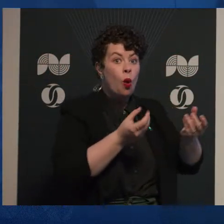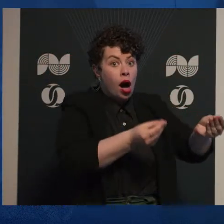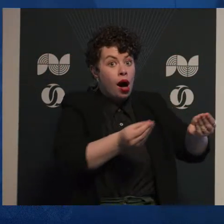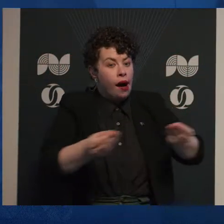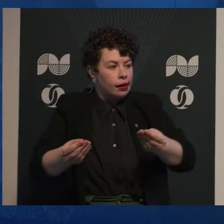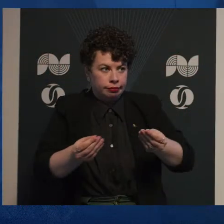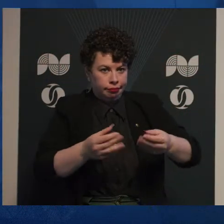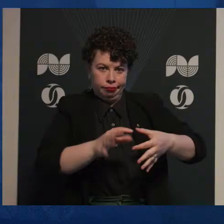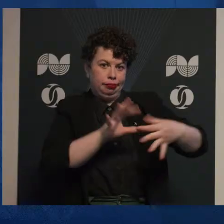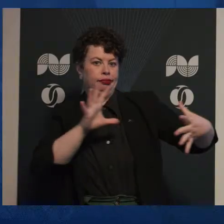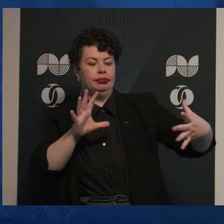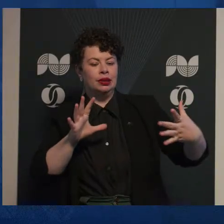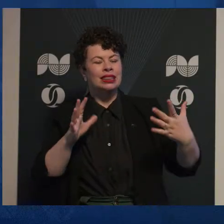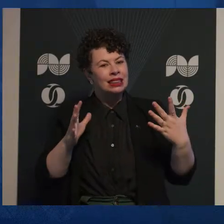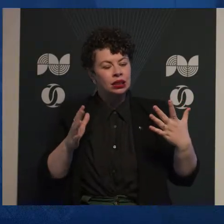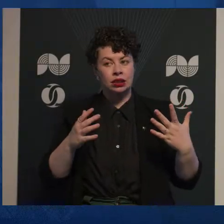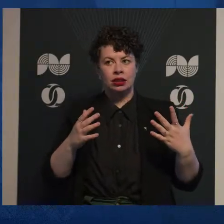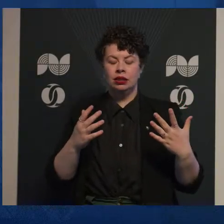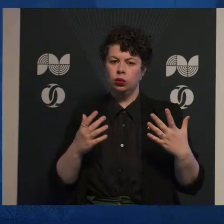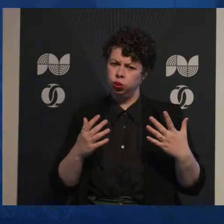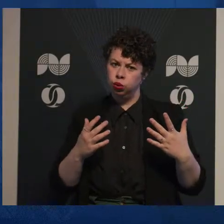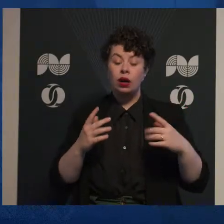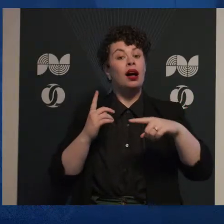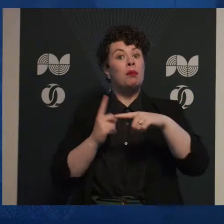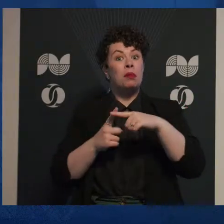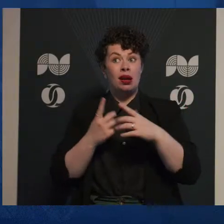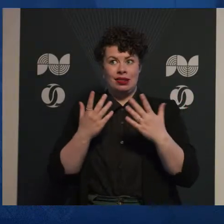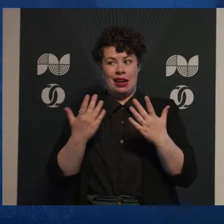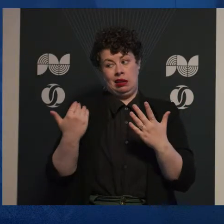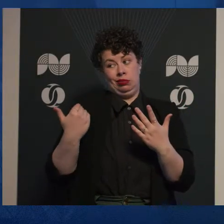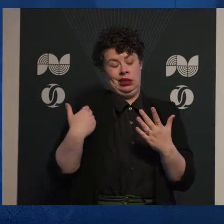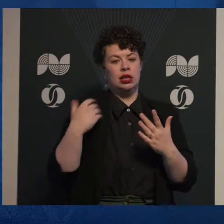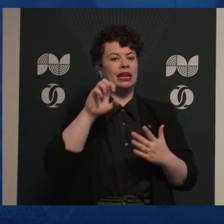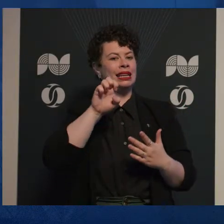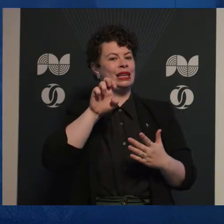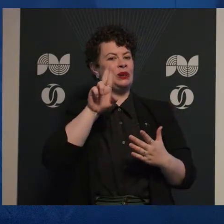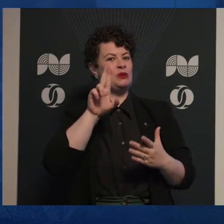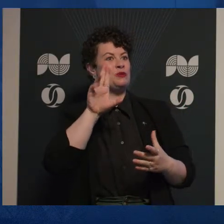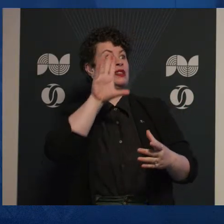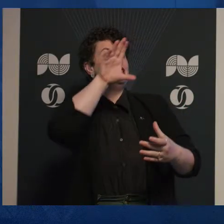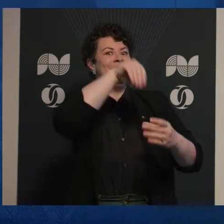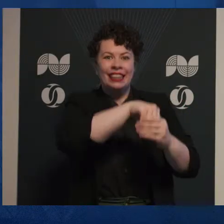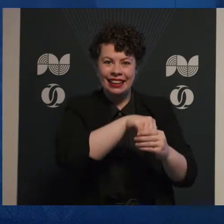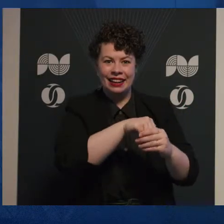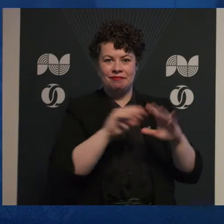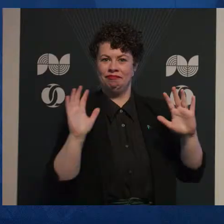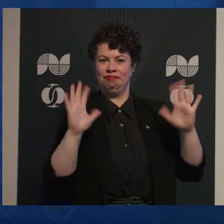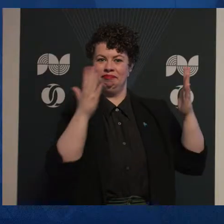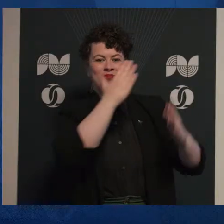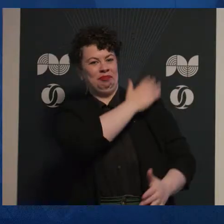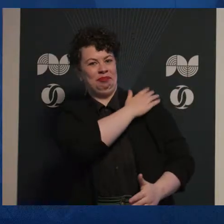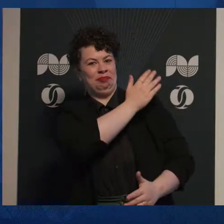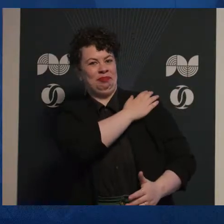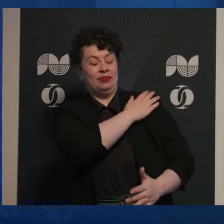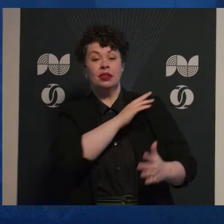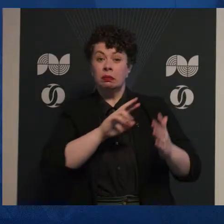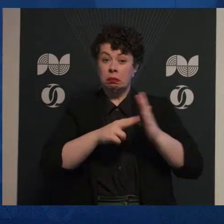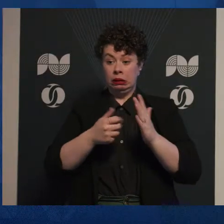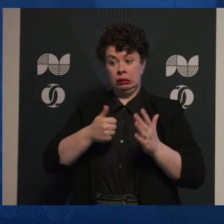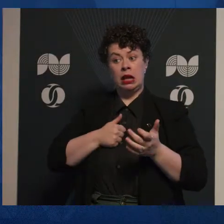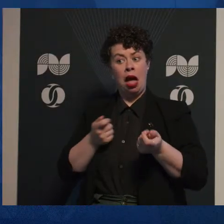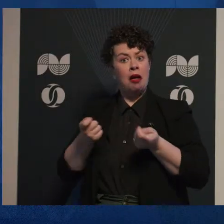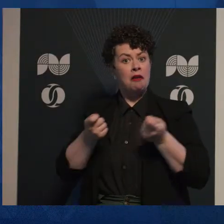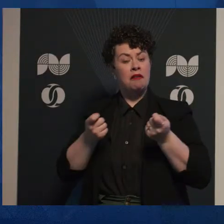accelerating our path to EU membership. And for us, governance is not a theoretical goal. It's